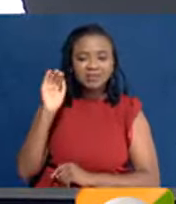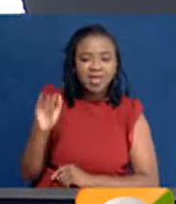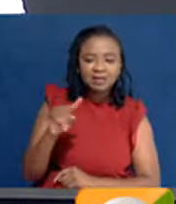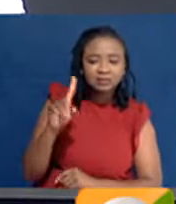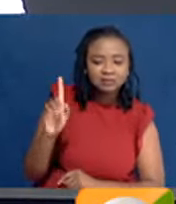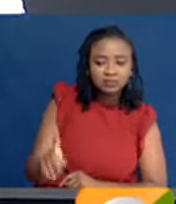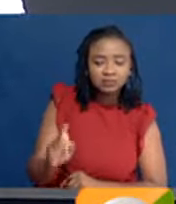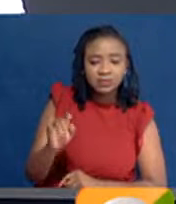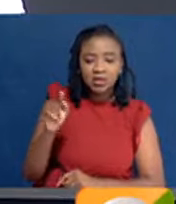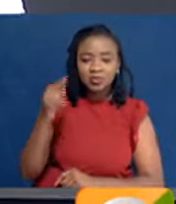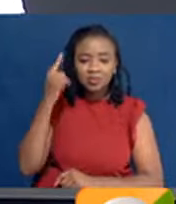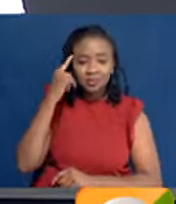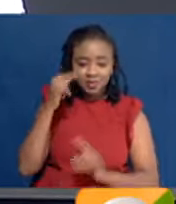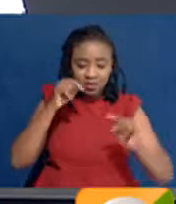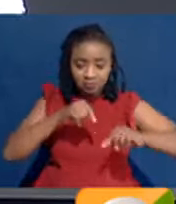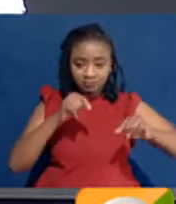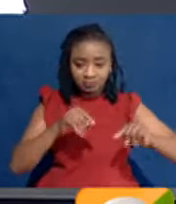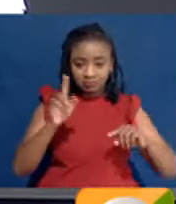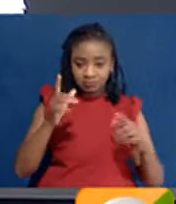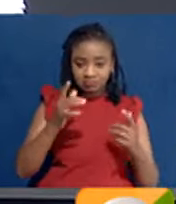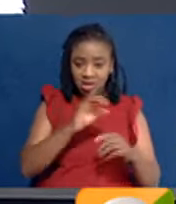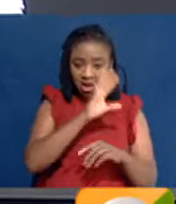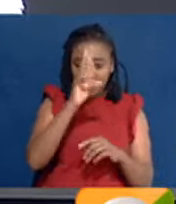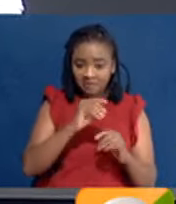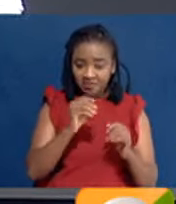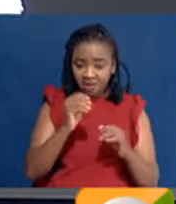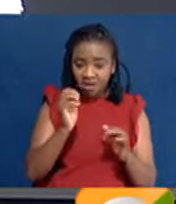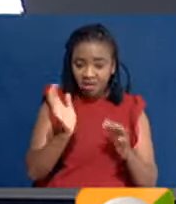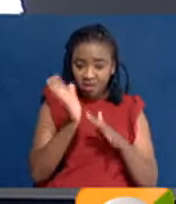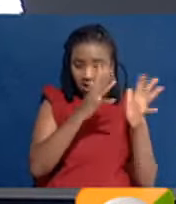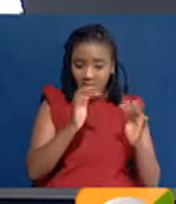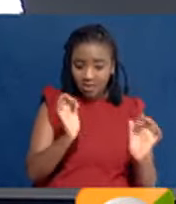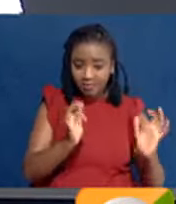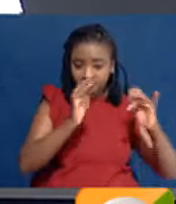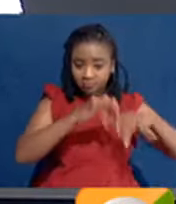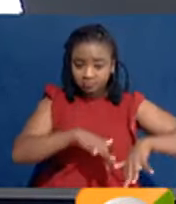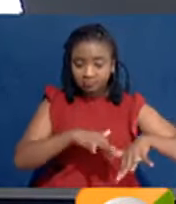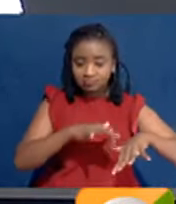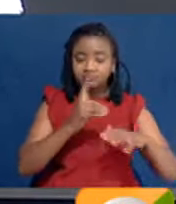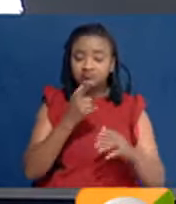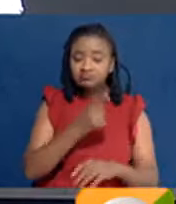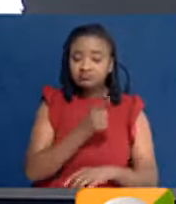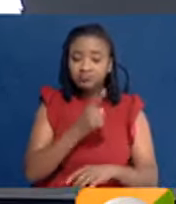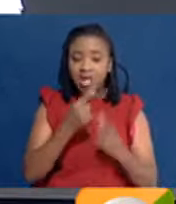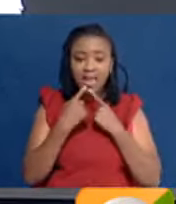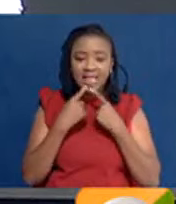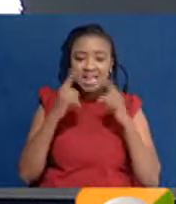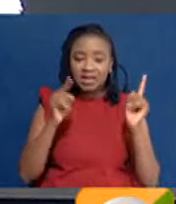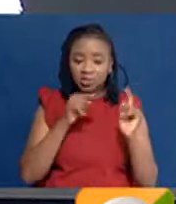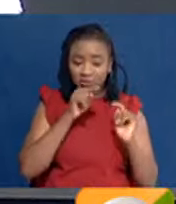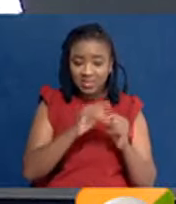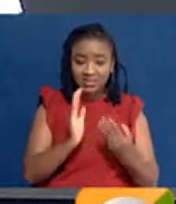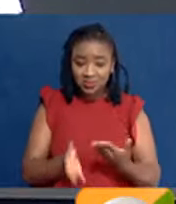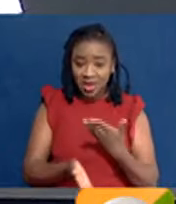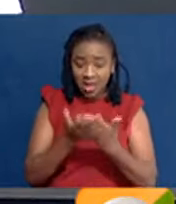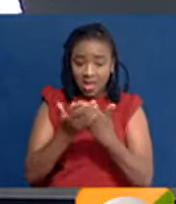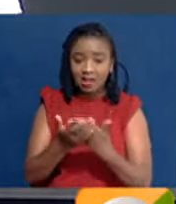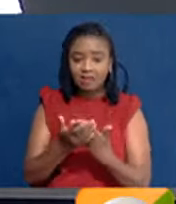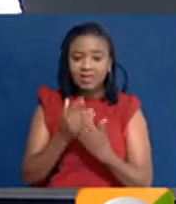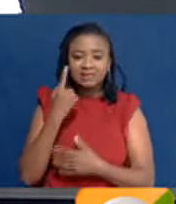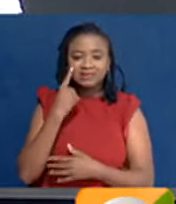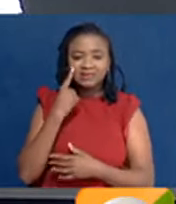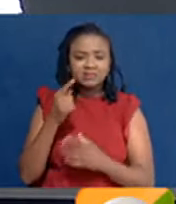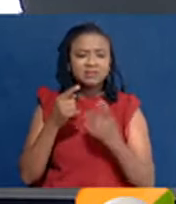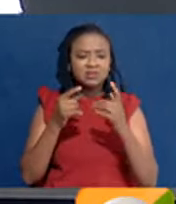the Nairobi Declaration from the Africa Climate Summit was Africa's silver bullet in finally seeing rich nations pay for